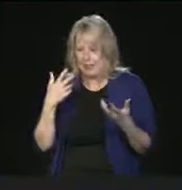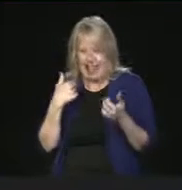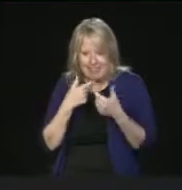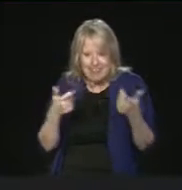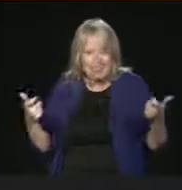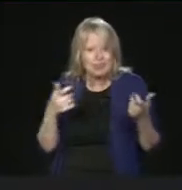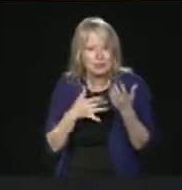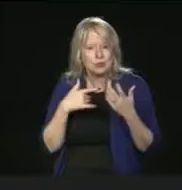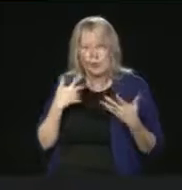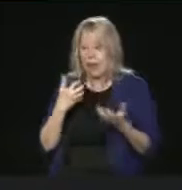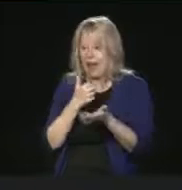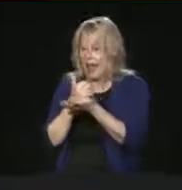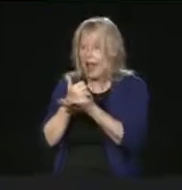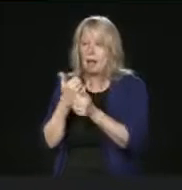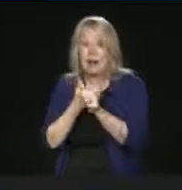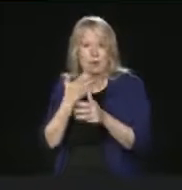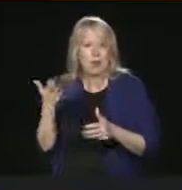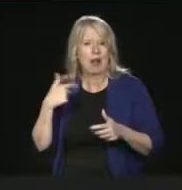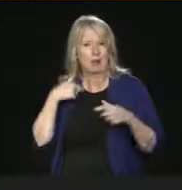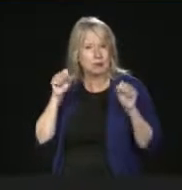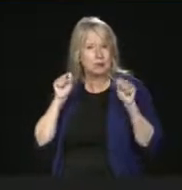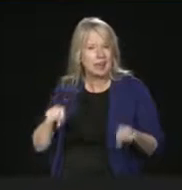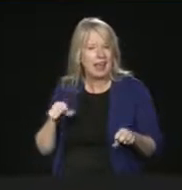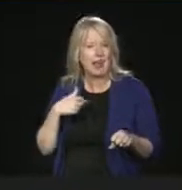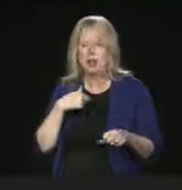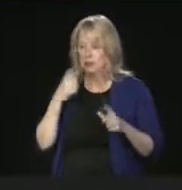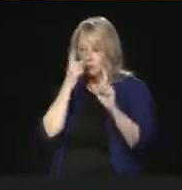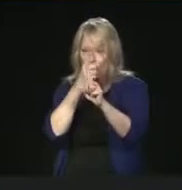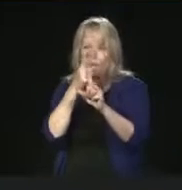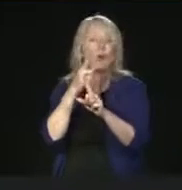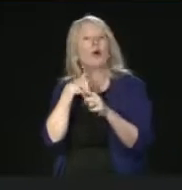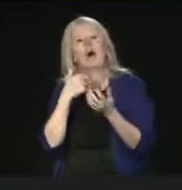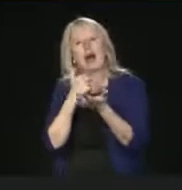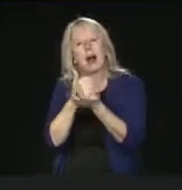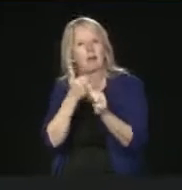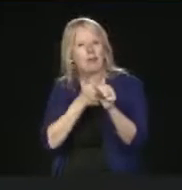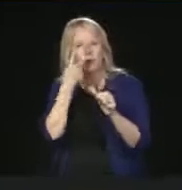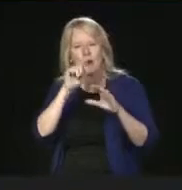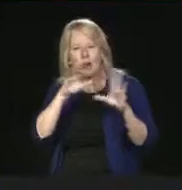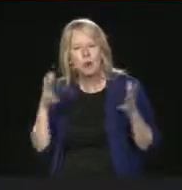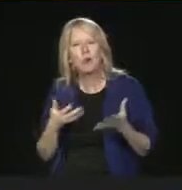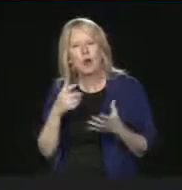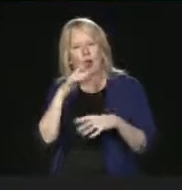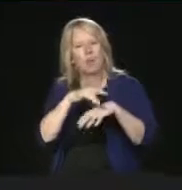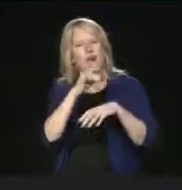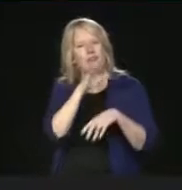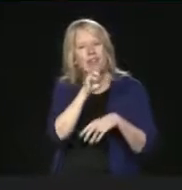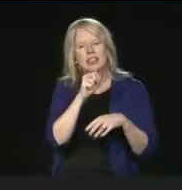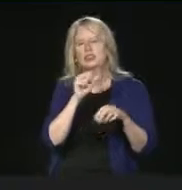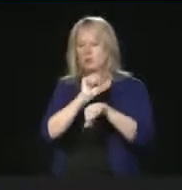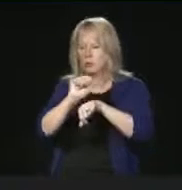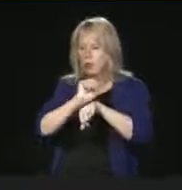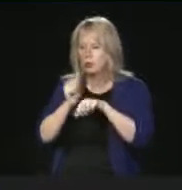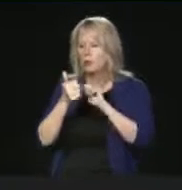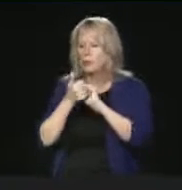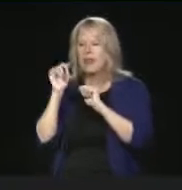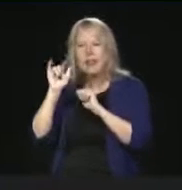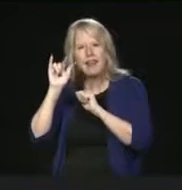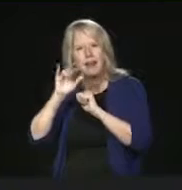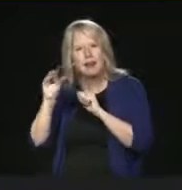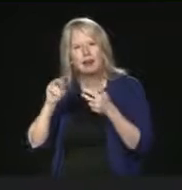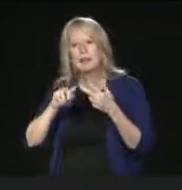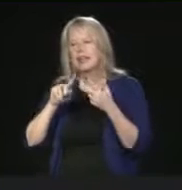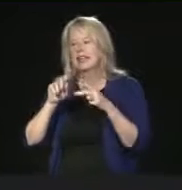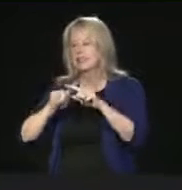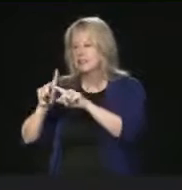help everyone we can, and that's what Global Affairs is working on right now with the Canadian Airlines and other countries to